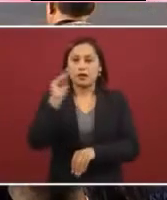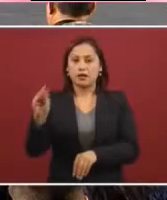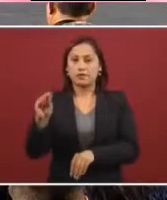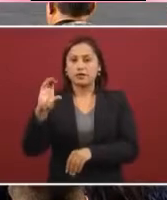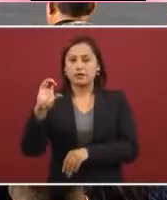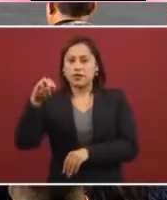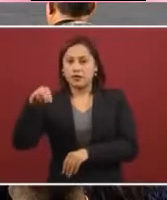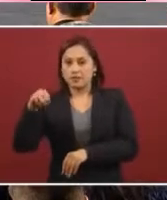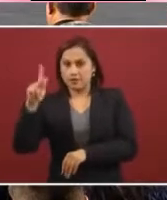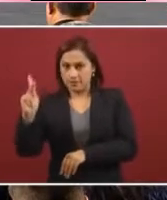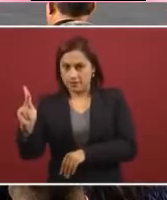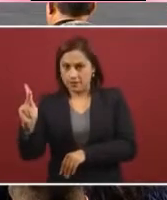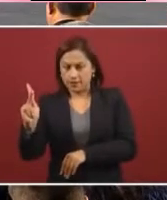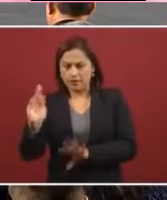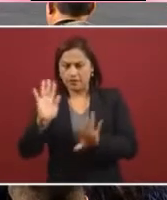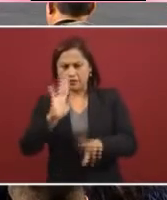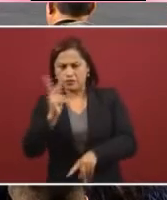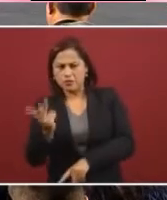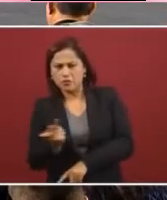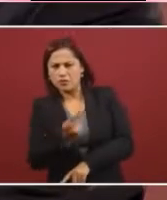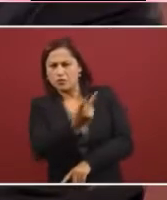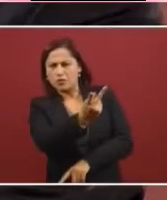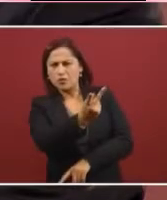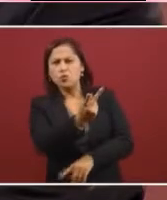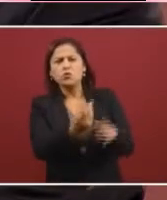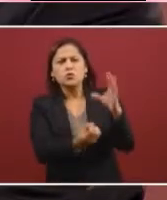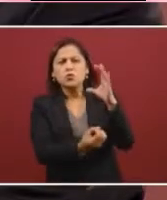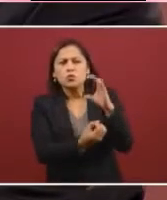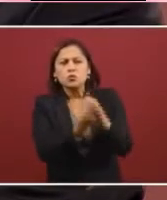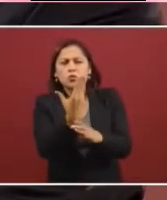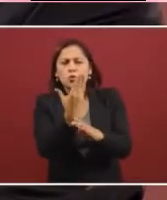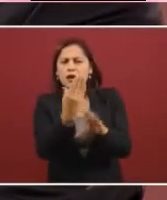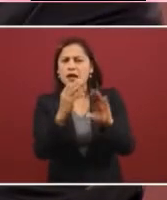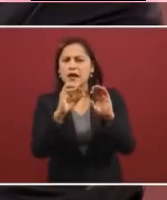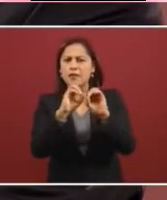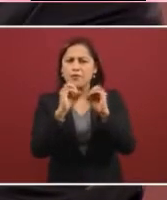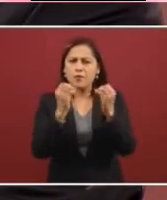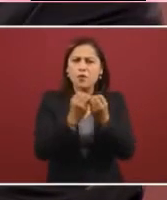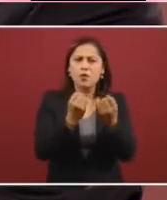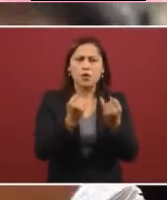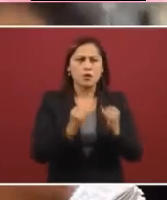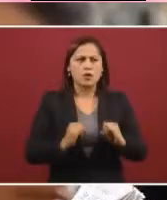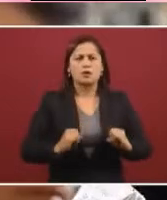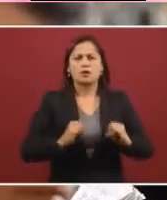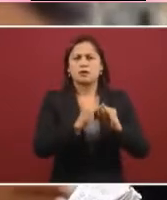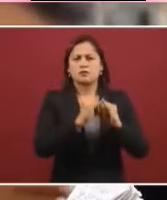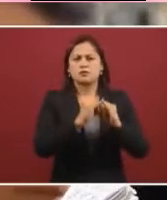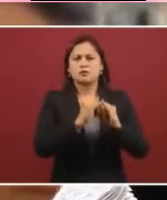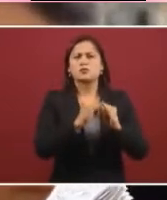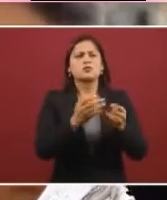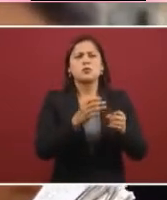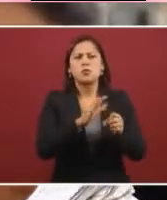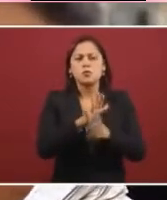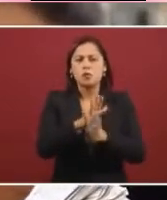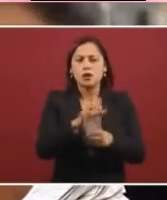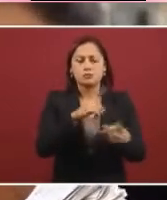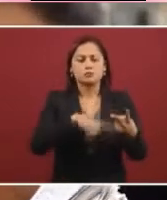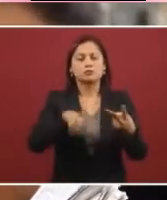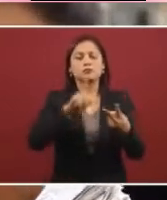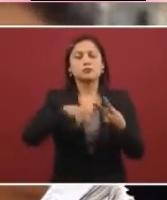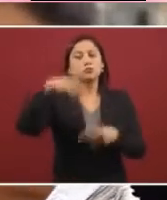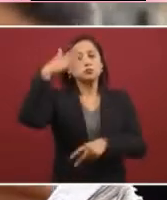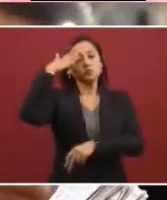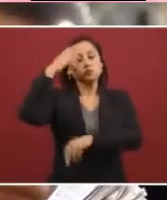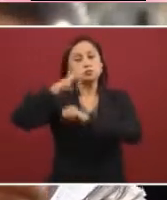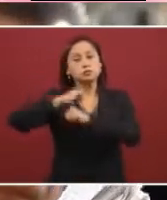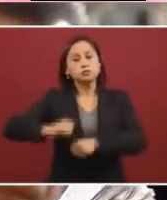Presidente, ¿podría darnos el nombre de este nuevo organismo? ¿Quién estará al frente? ¿Cuáles serán sus funciones? And who's going to be